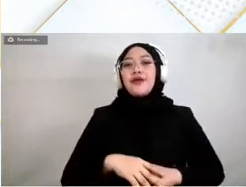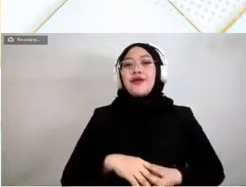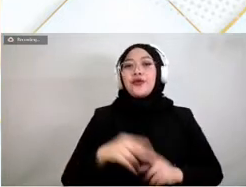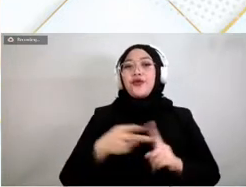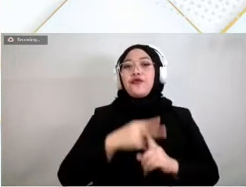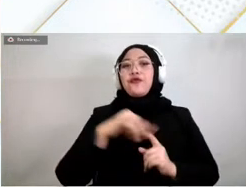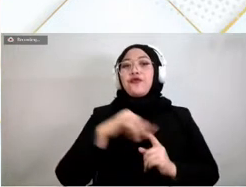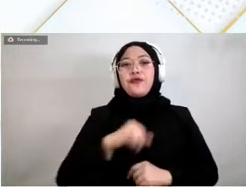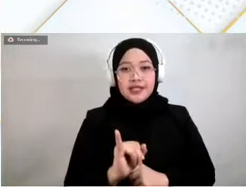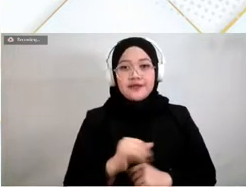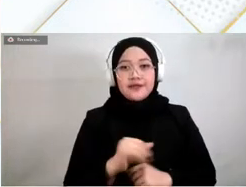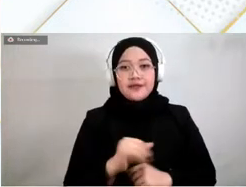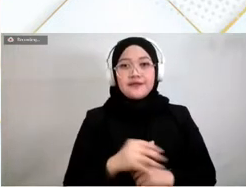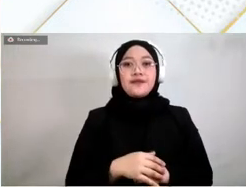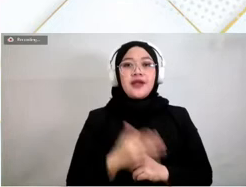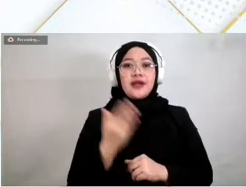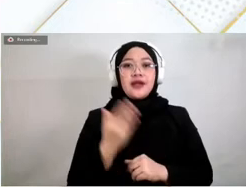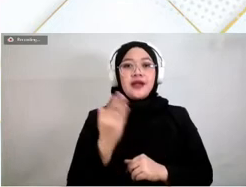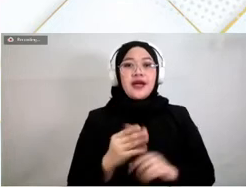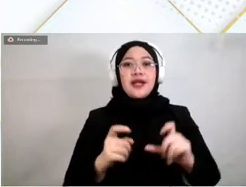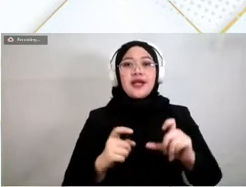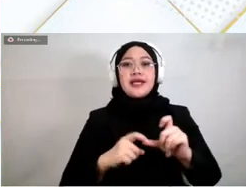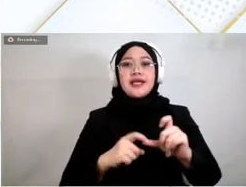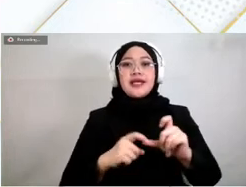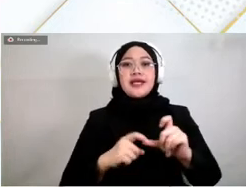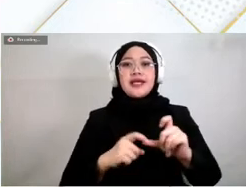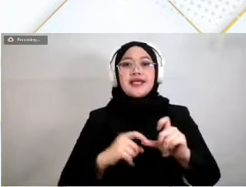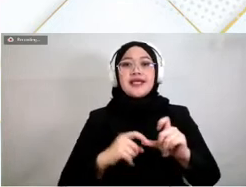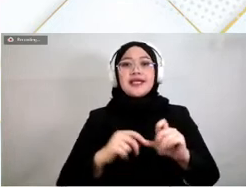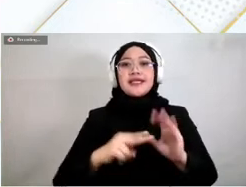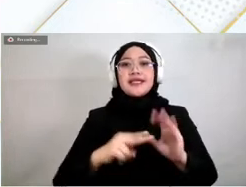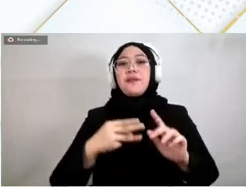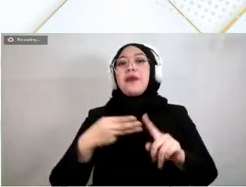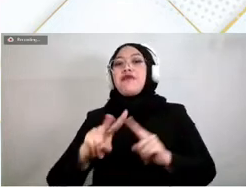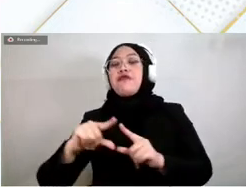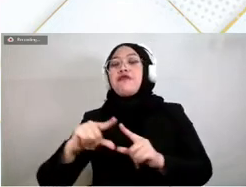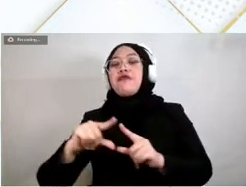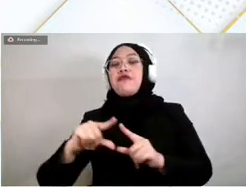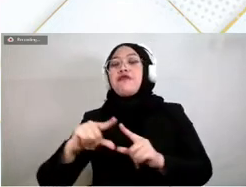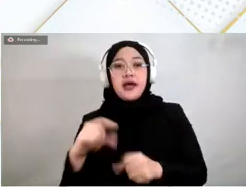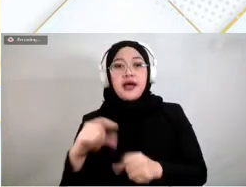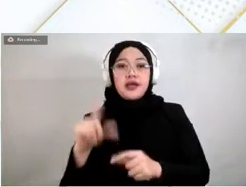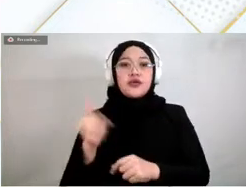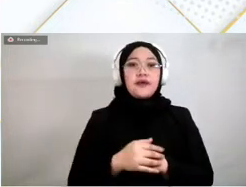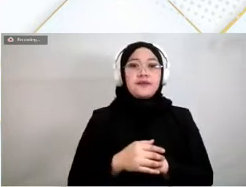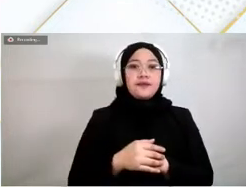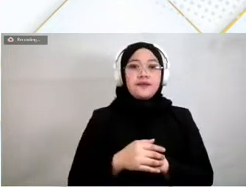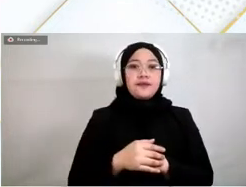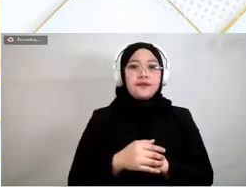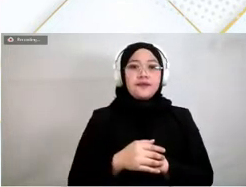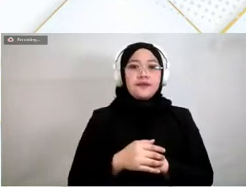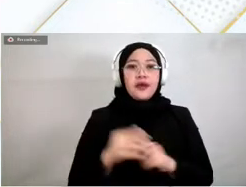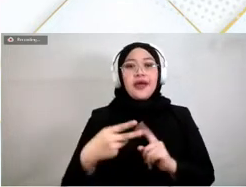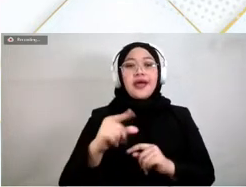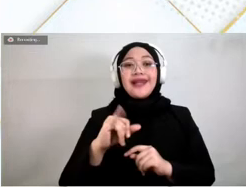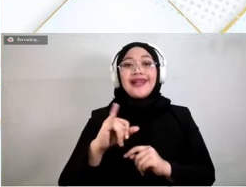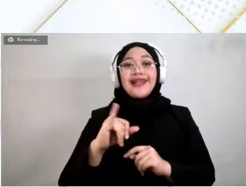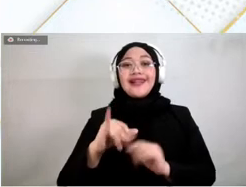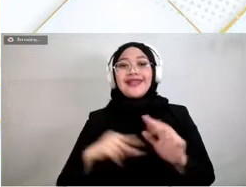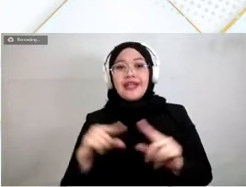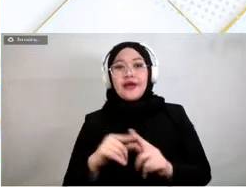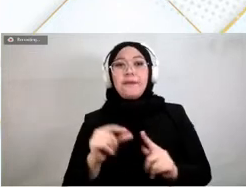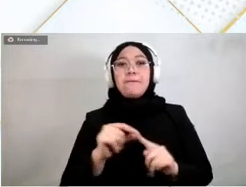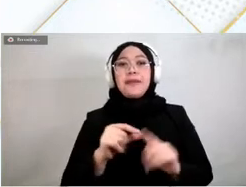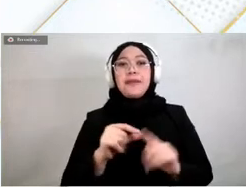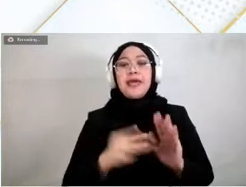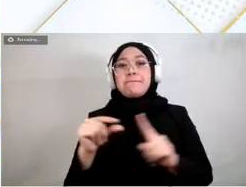former peacekeeper at MONUSCO Indonesian Peacekeeping Center, and also Major John K.